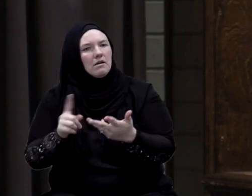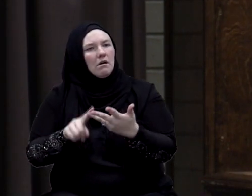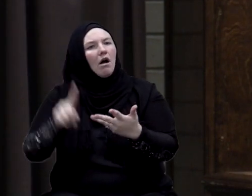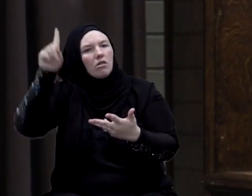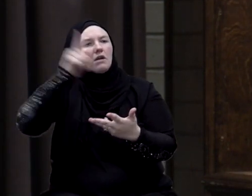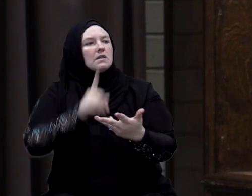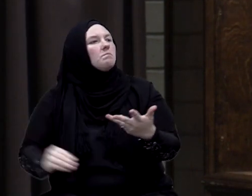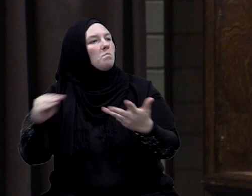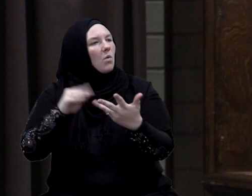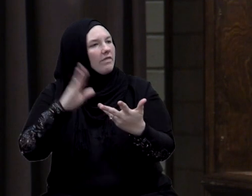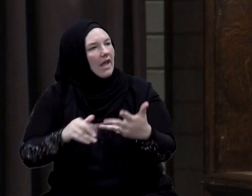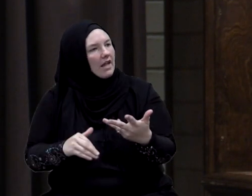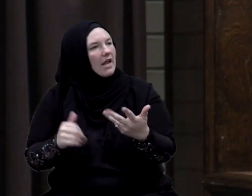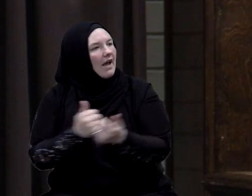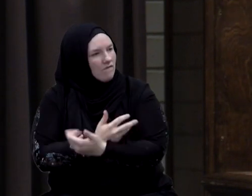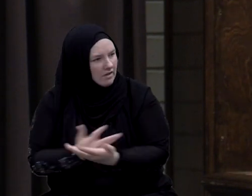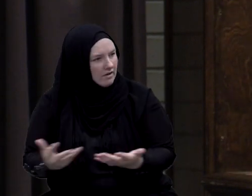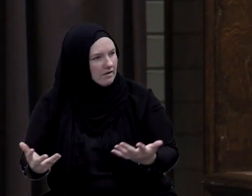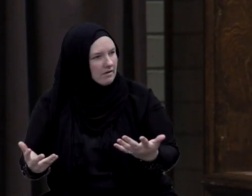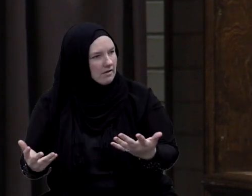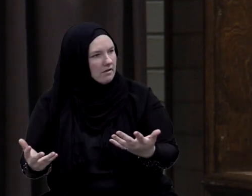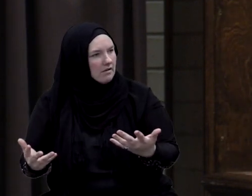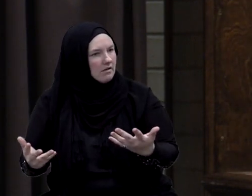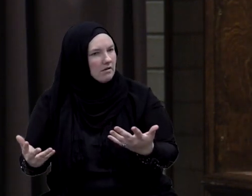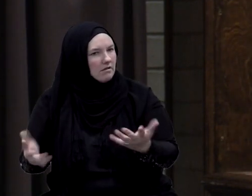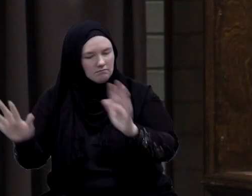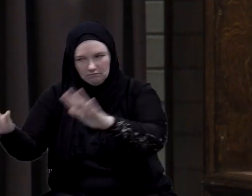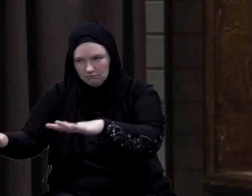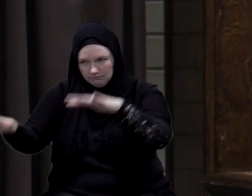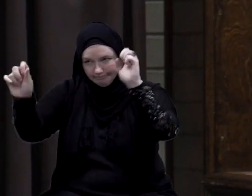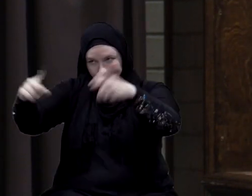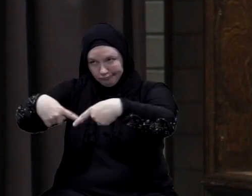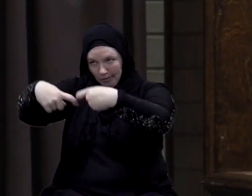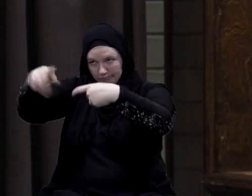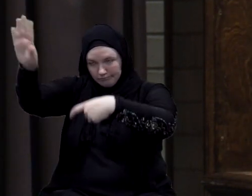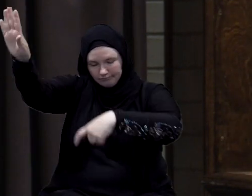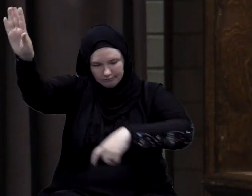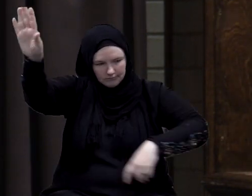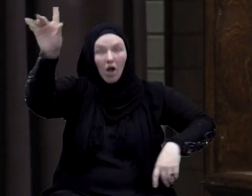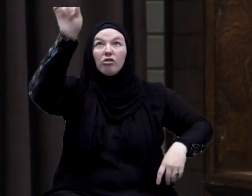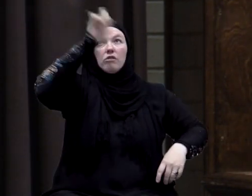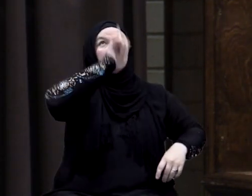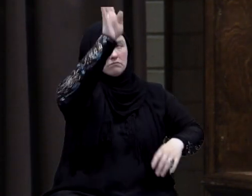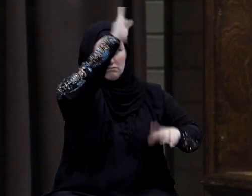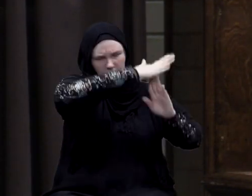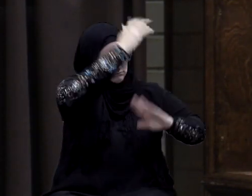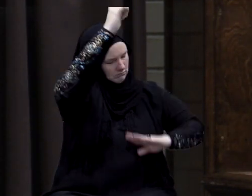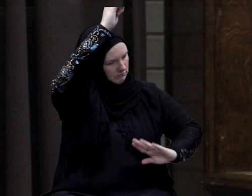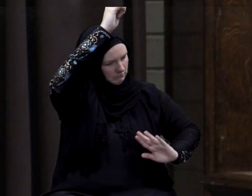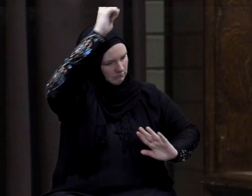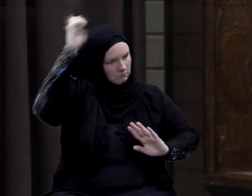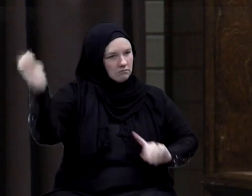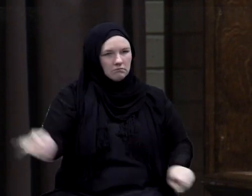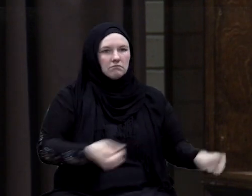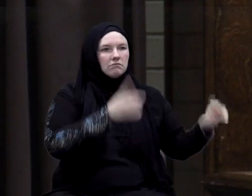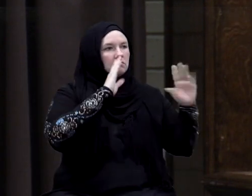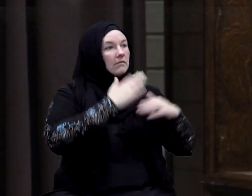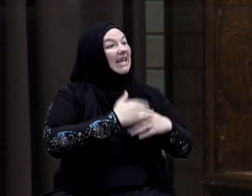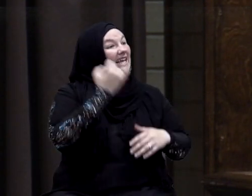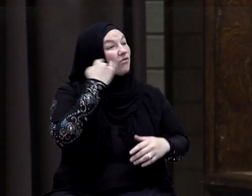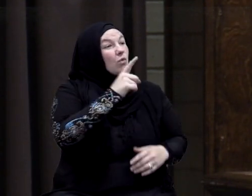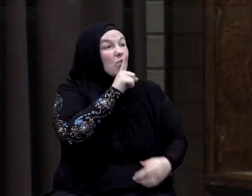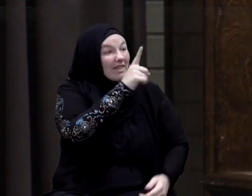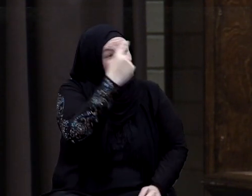Then we face lots of difficult situations in our life. If we appreciate Allah as